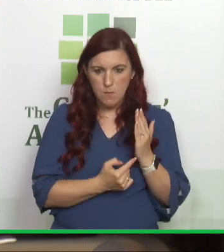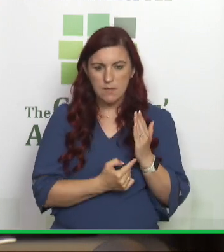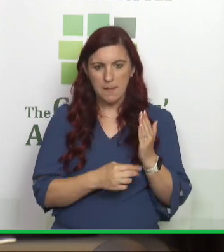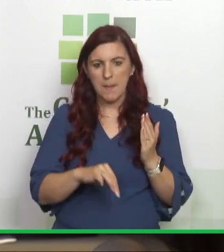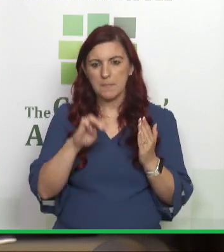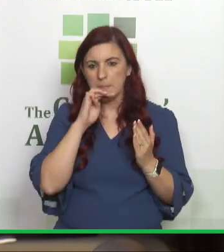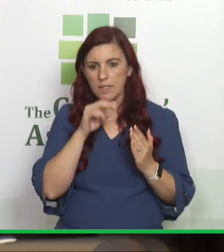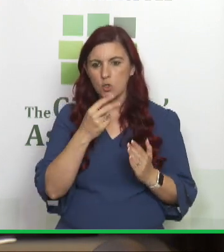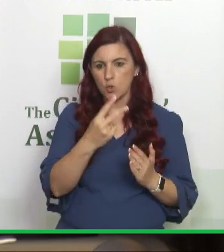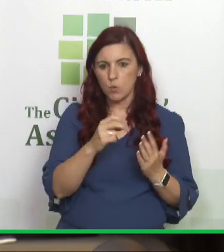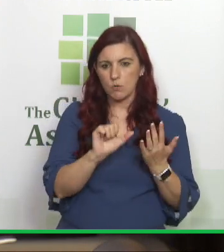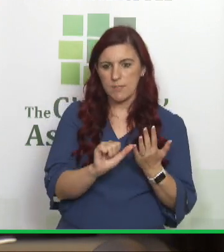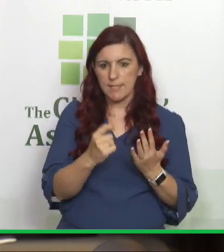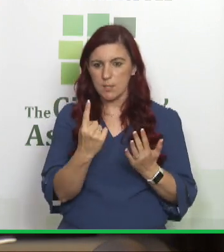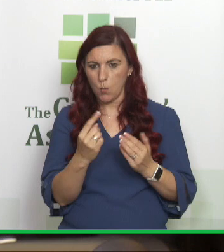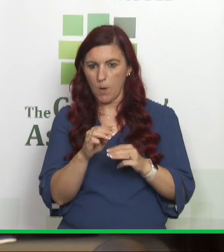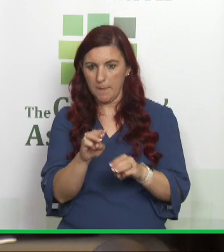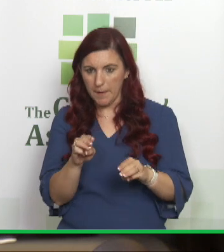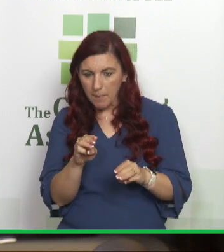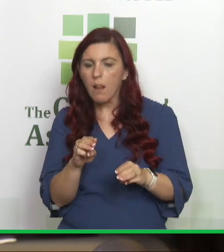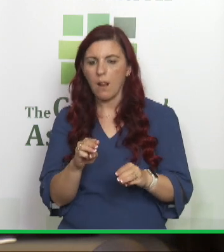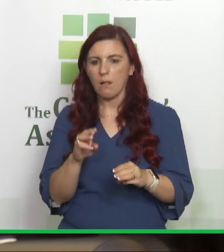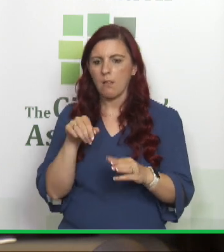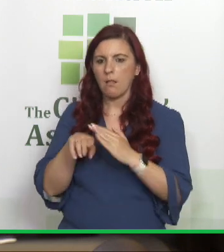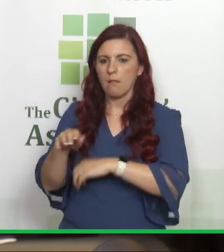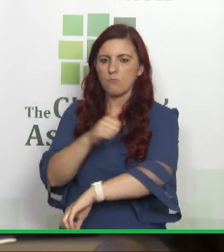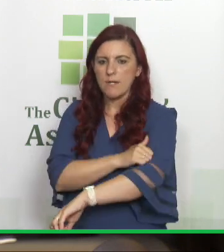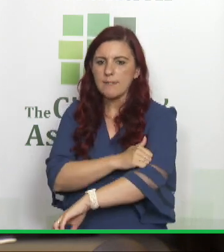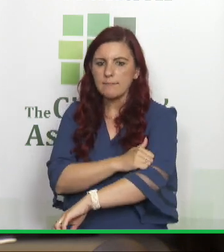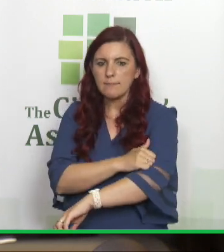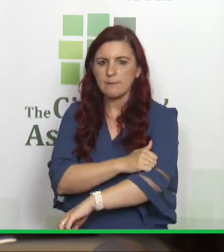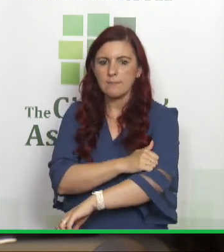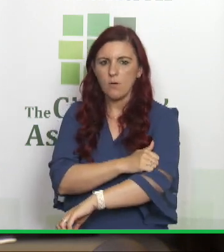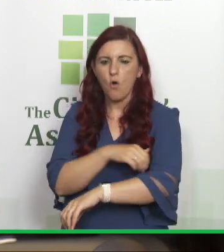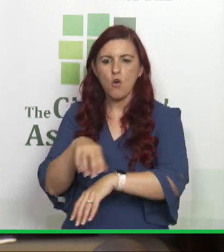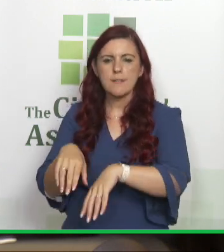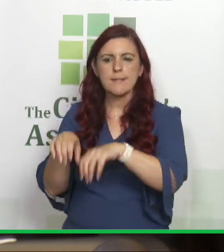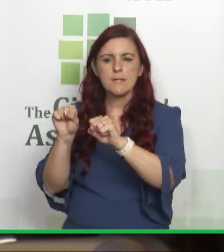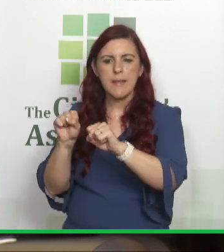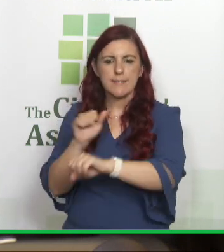in 261 individuals receiving sentences of imprisonment or suspended terms of